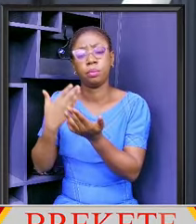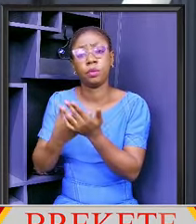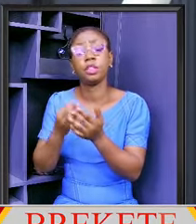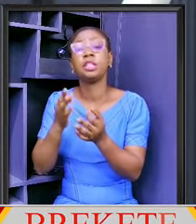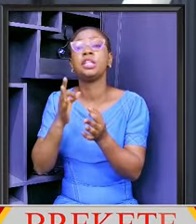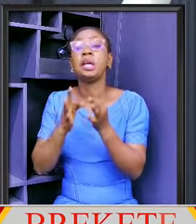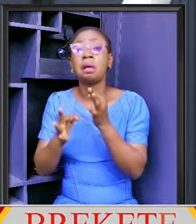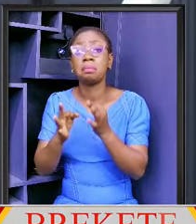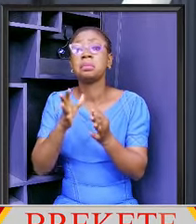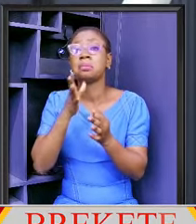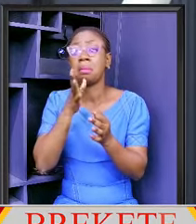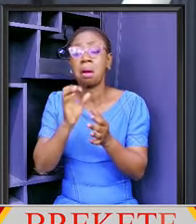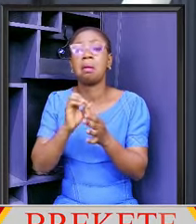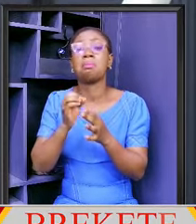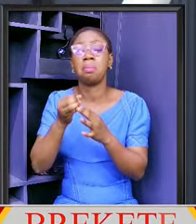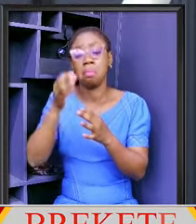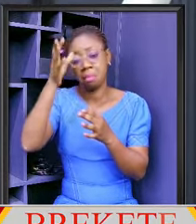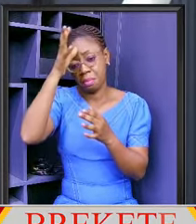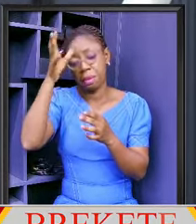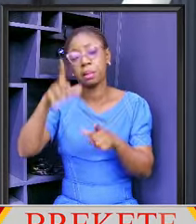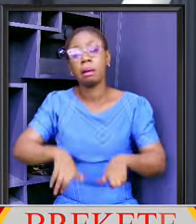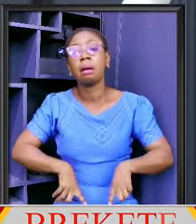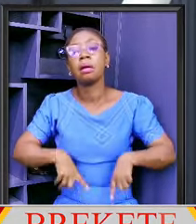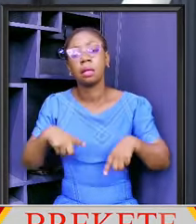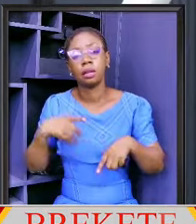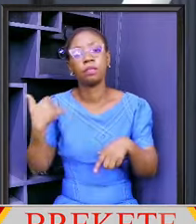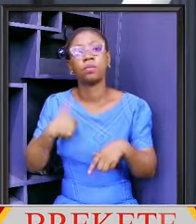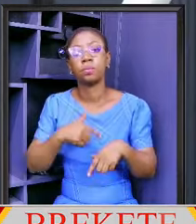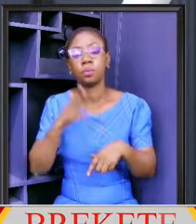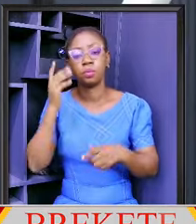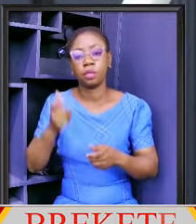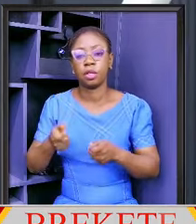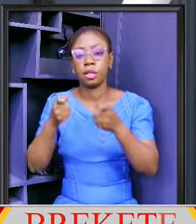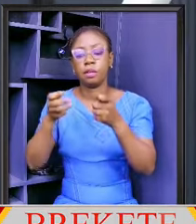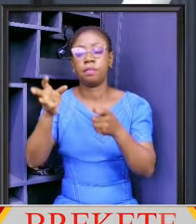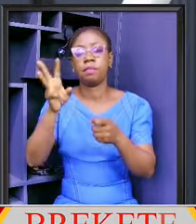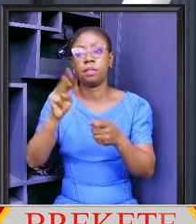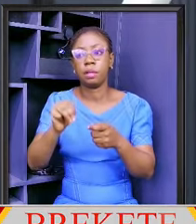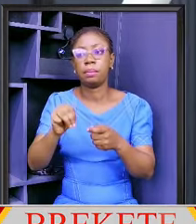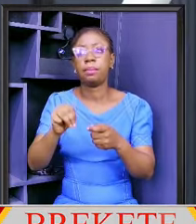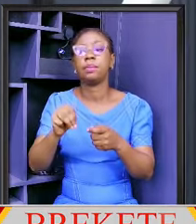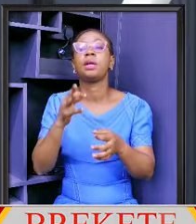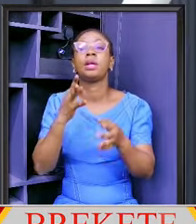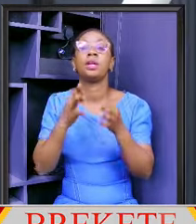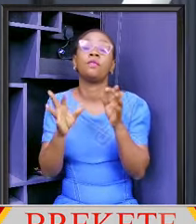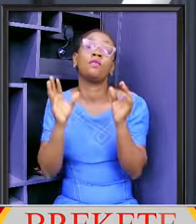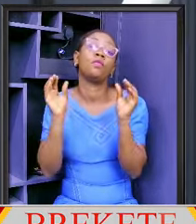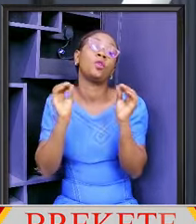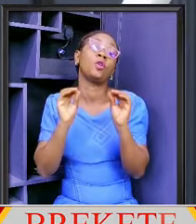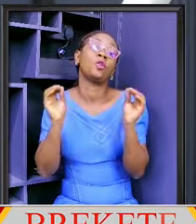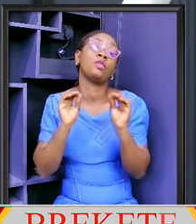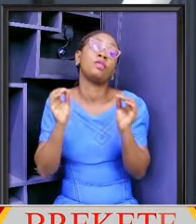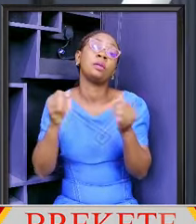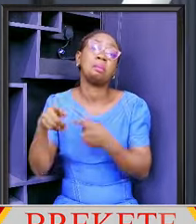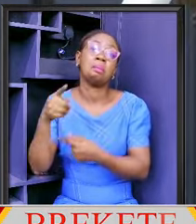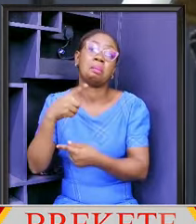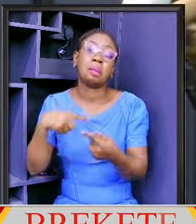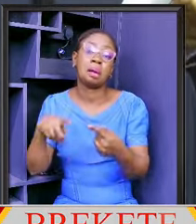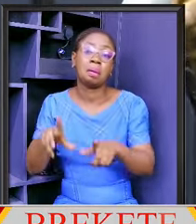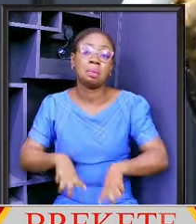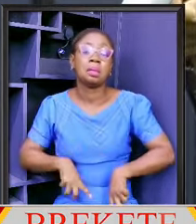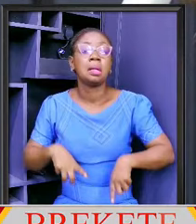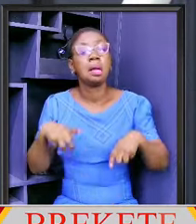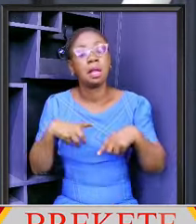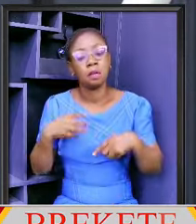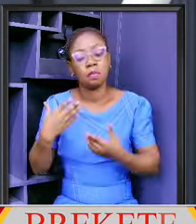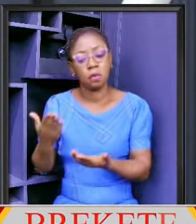give. If my father there alive, we give. If none of them there alive, we go carry the money, give their family, say, this